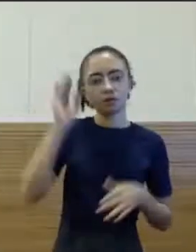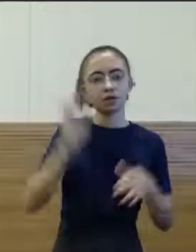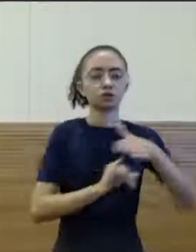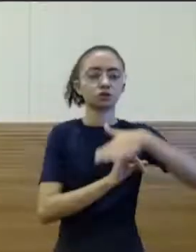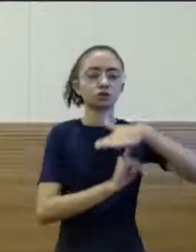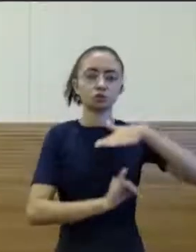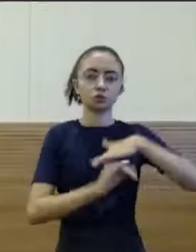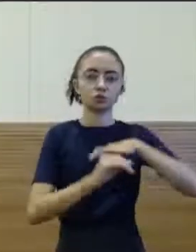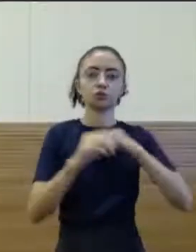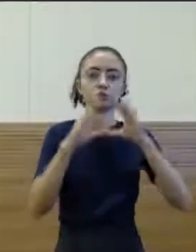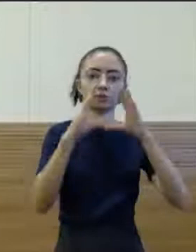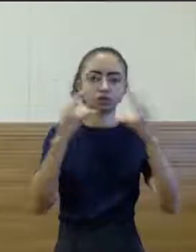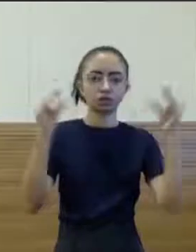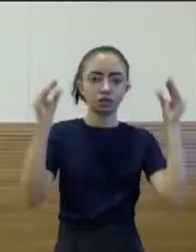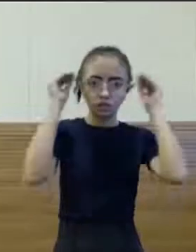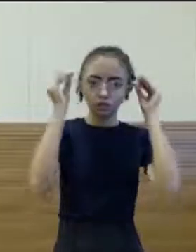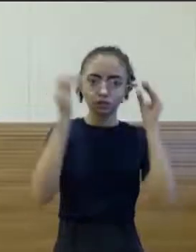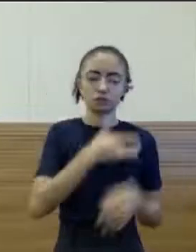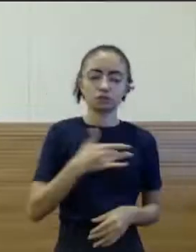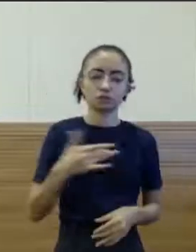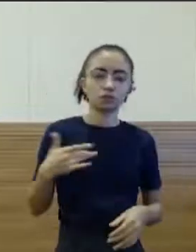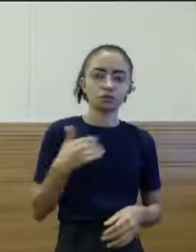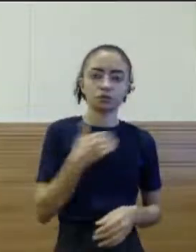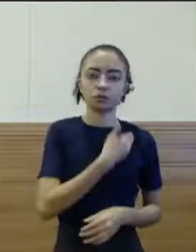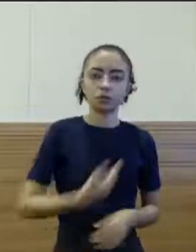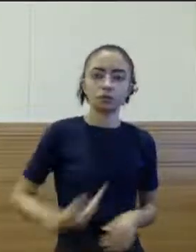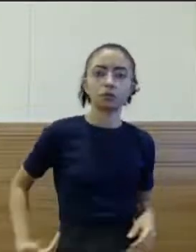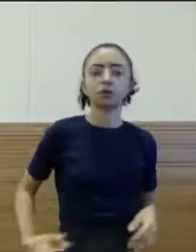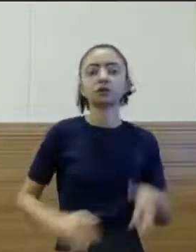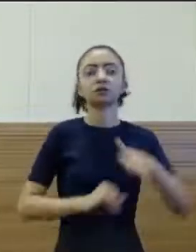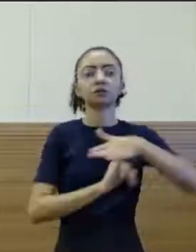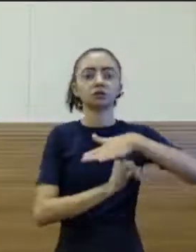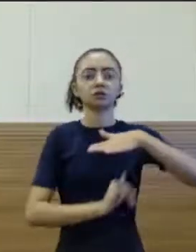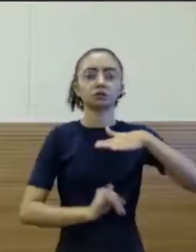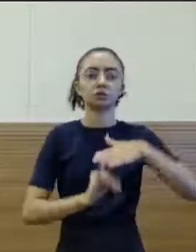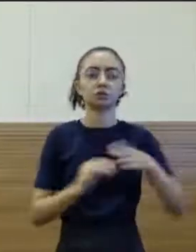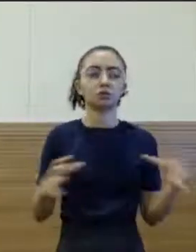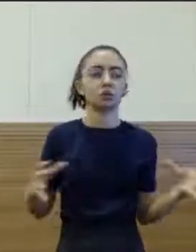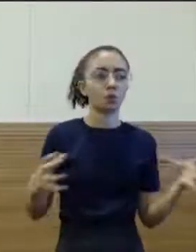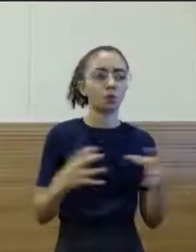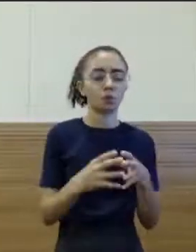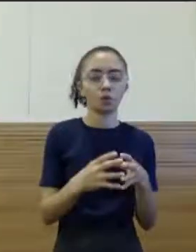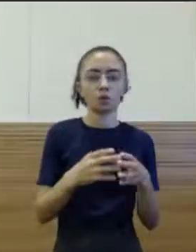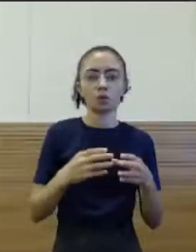Public Health Institutes, the collegiate institutes,